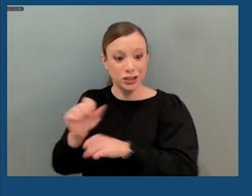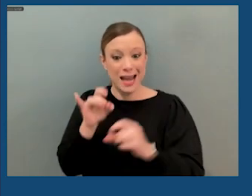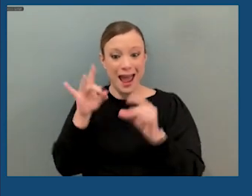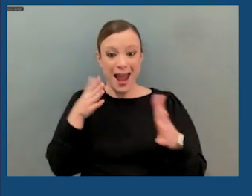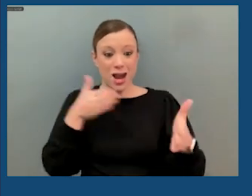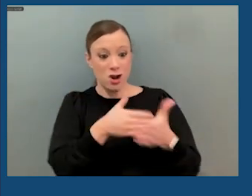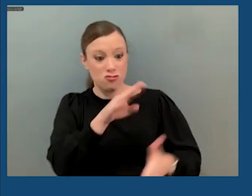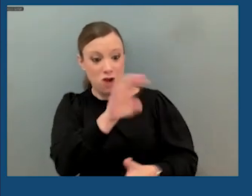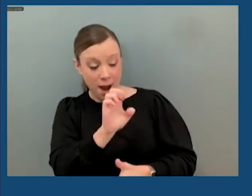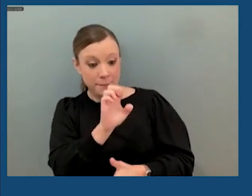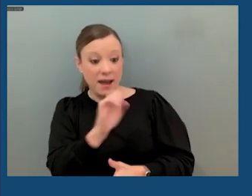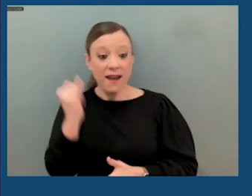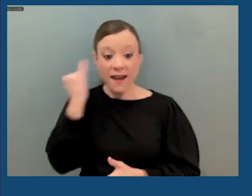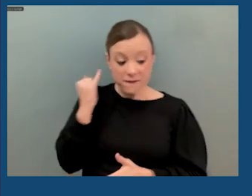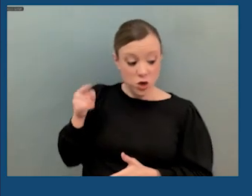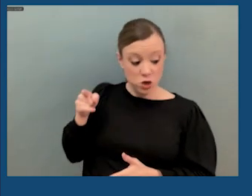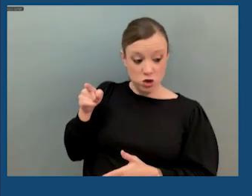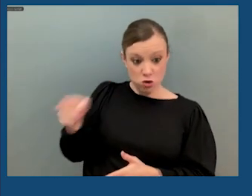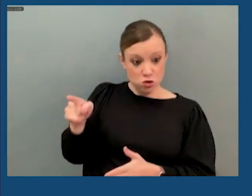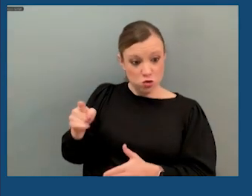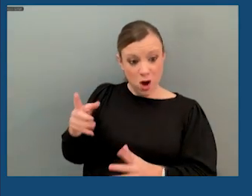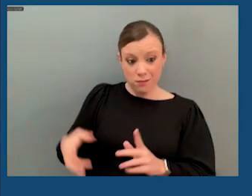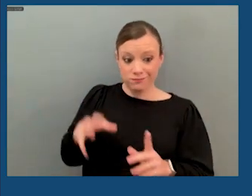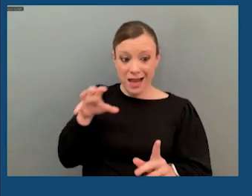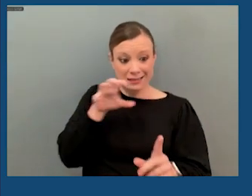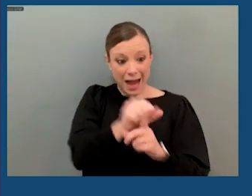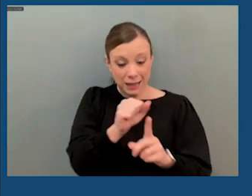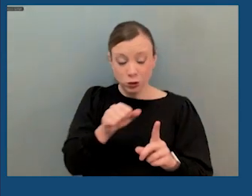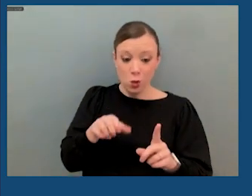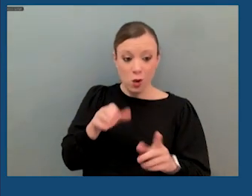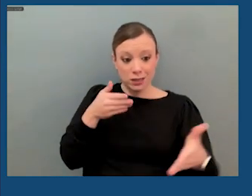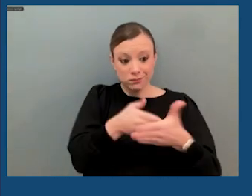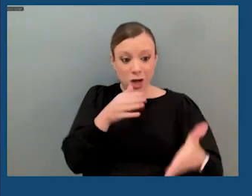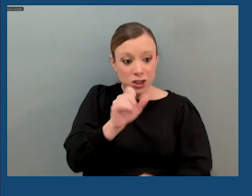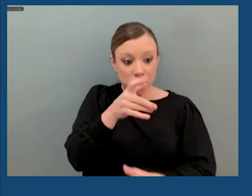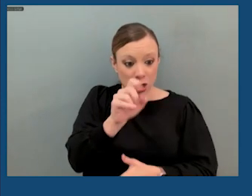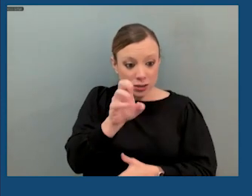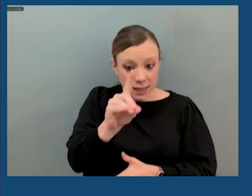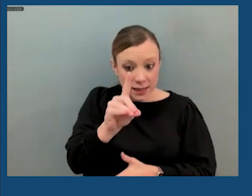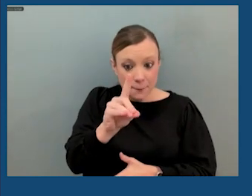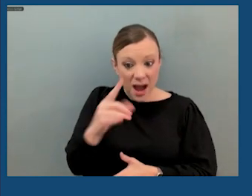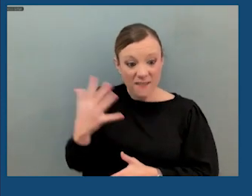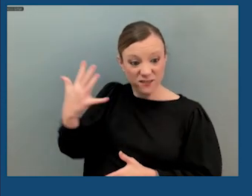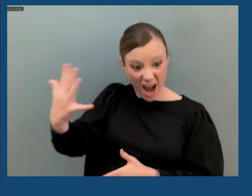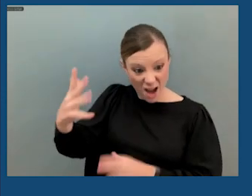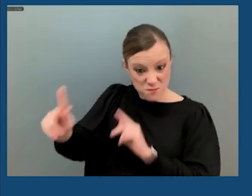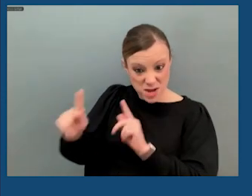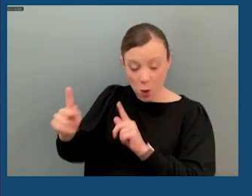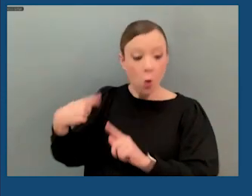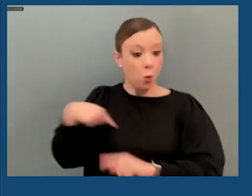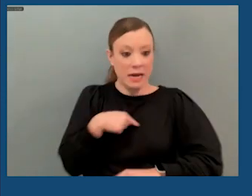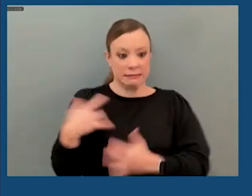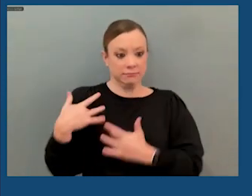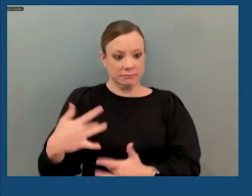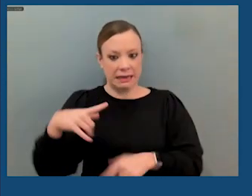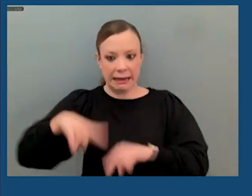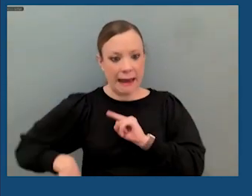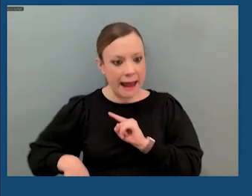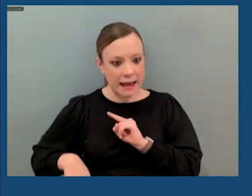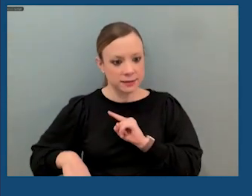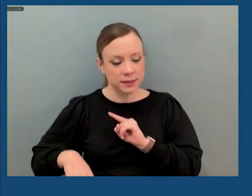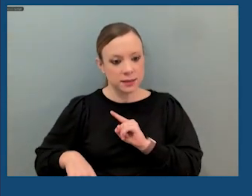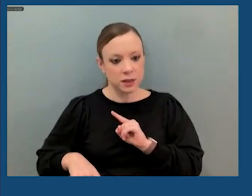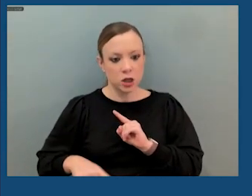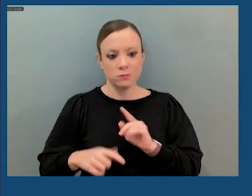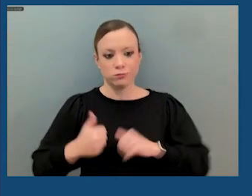people for the same reason, we can't charge that as a hate crime under gang assault because it's not a predicate under the